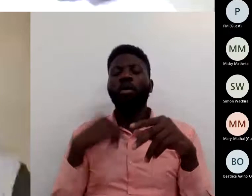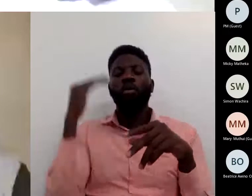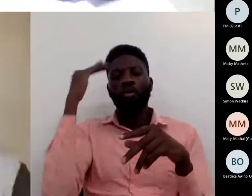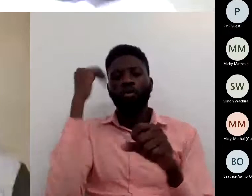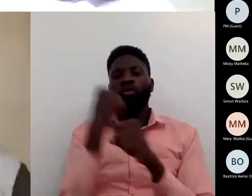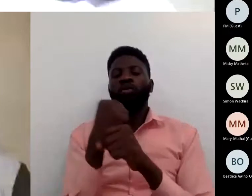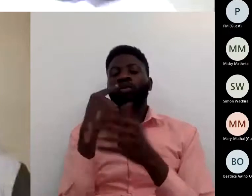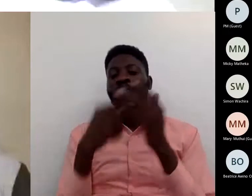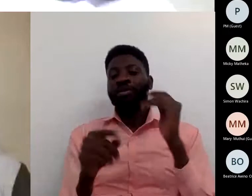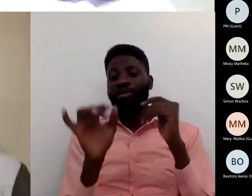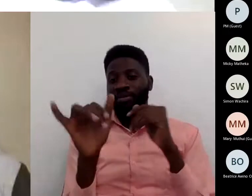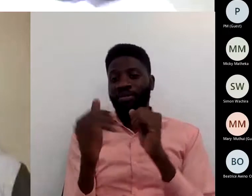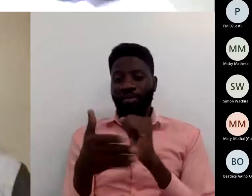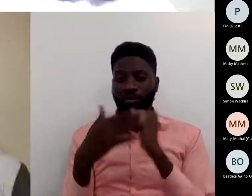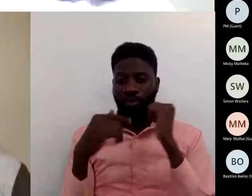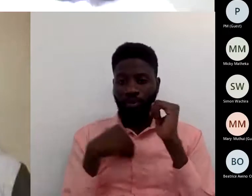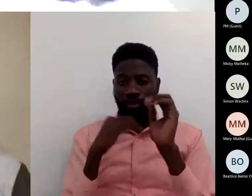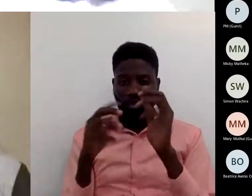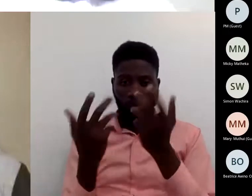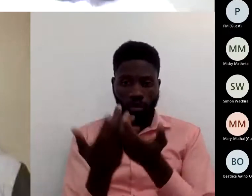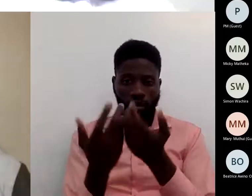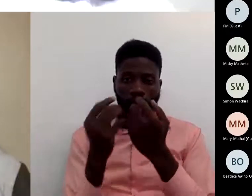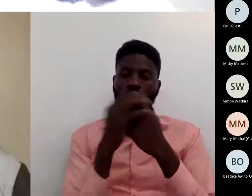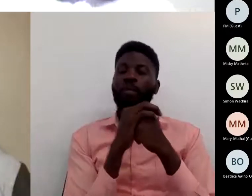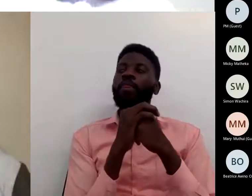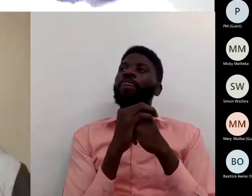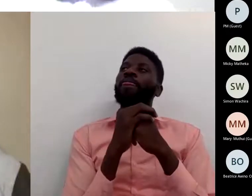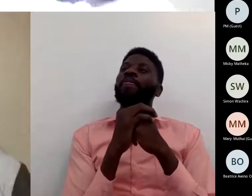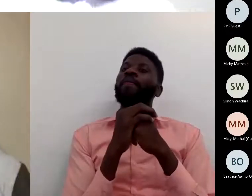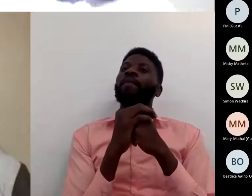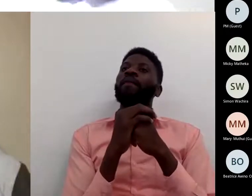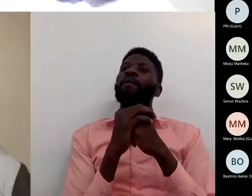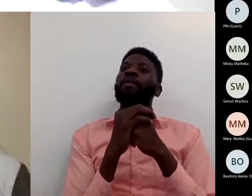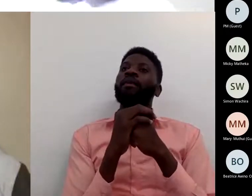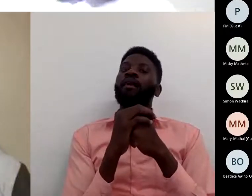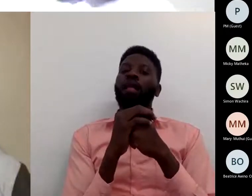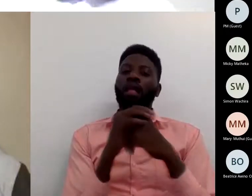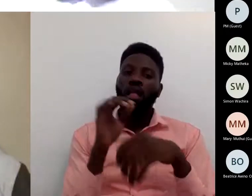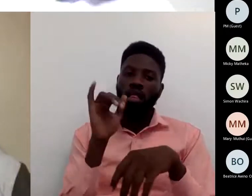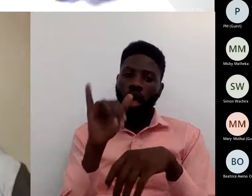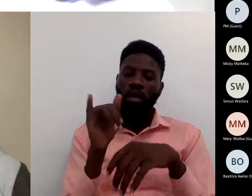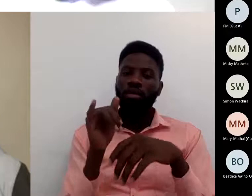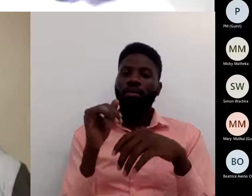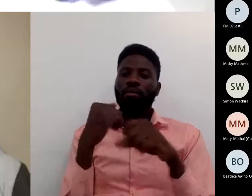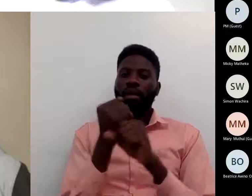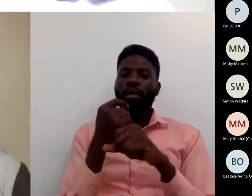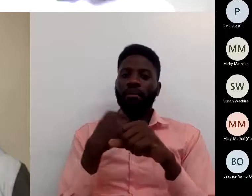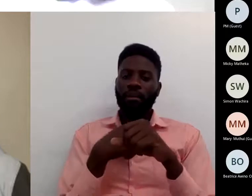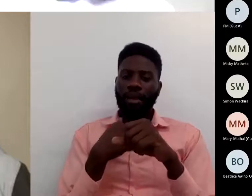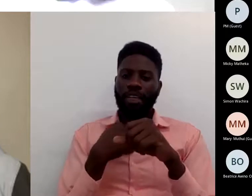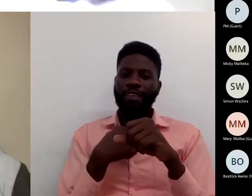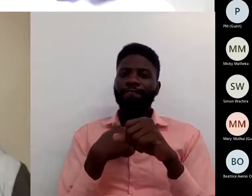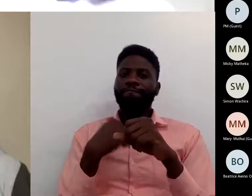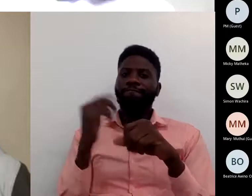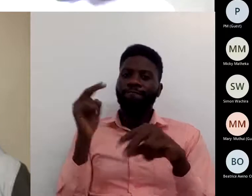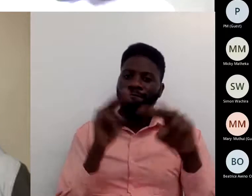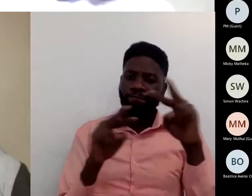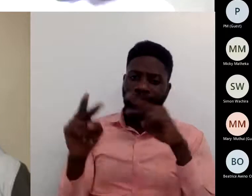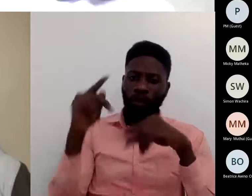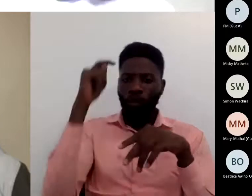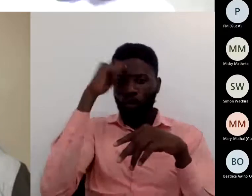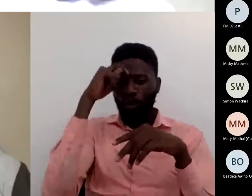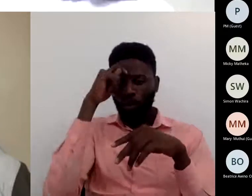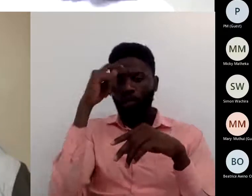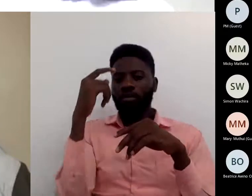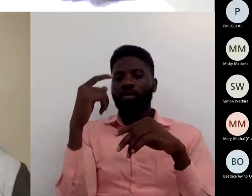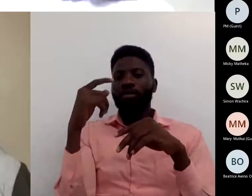has done for me, more than anything, has birthed a quest for wisdom. And where do you get wisdom?